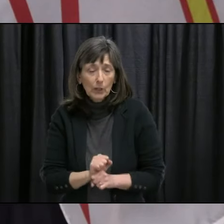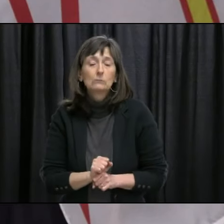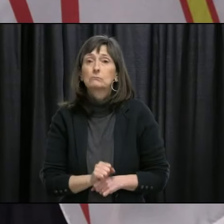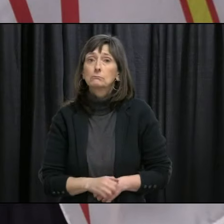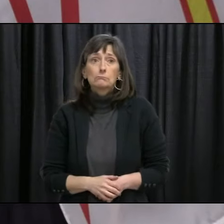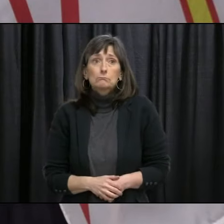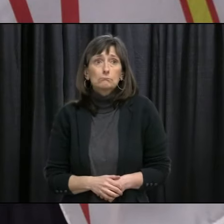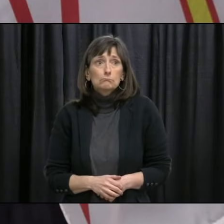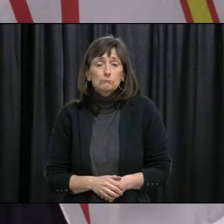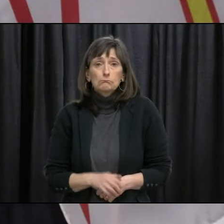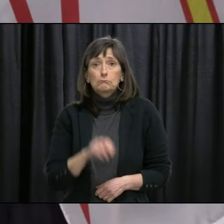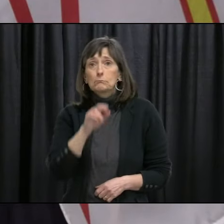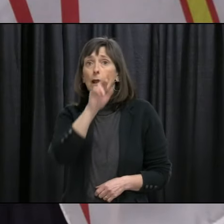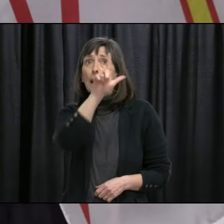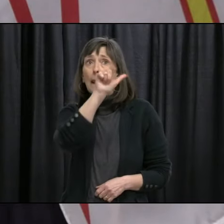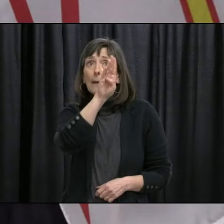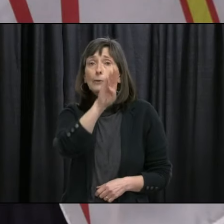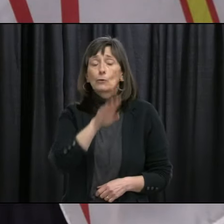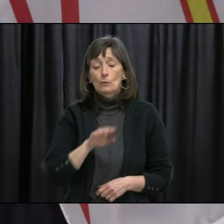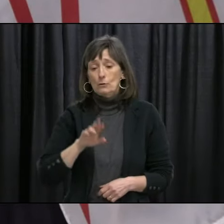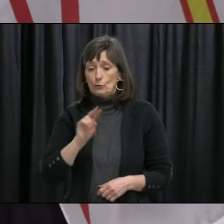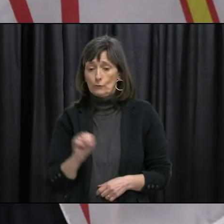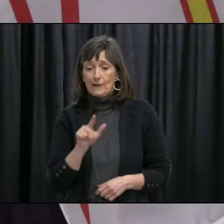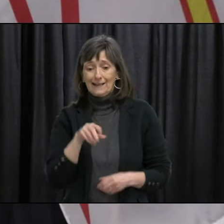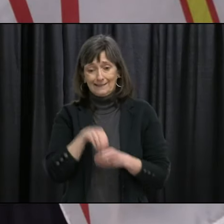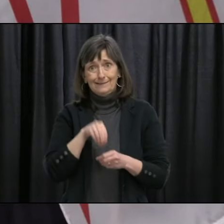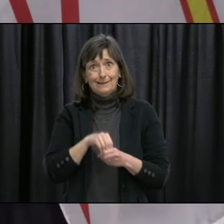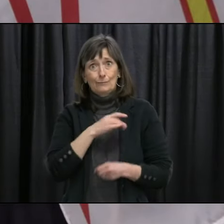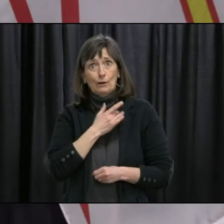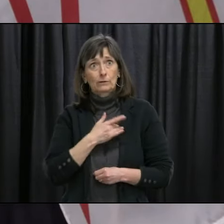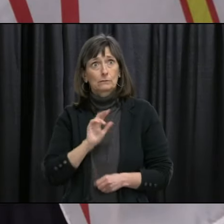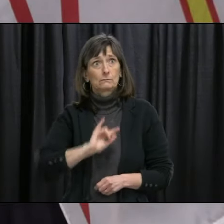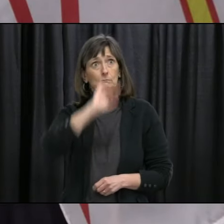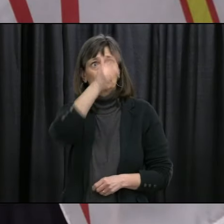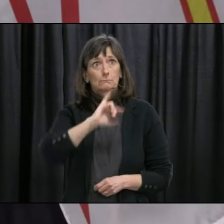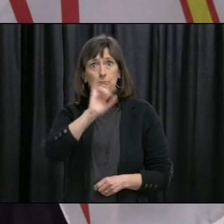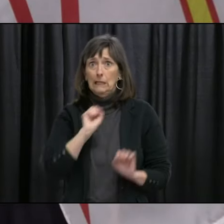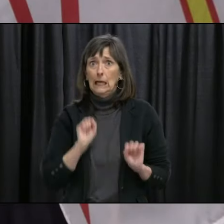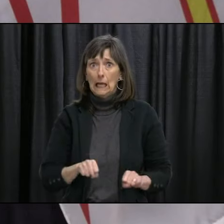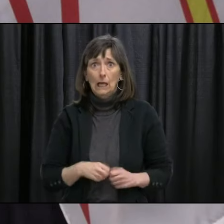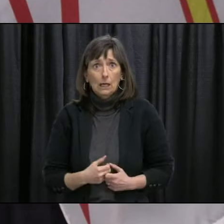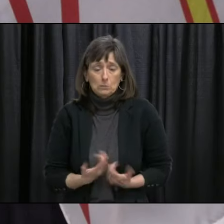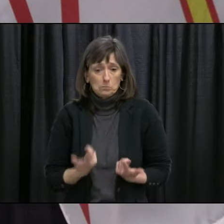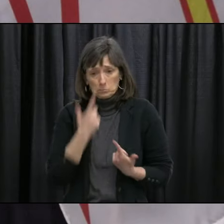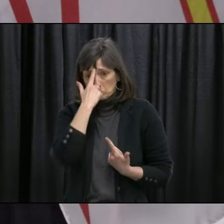legal point of view on travel within the province. We have asked people to